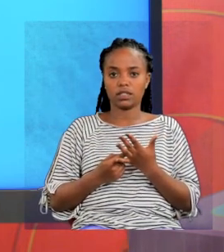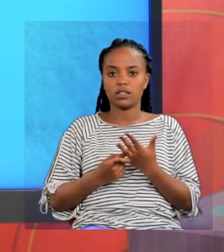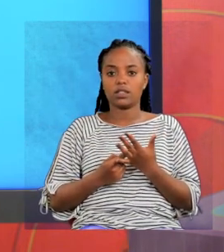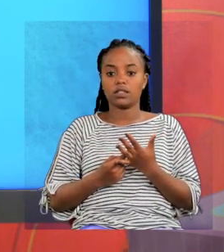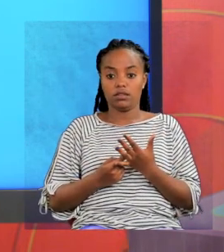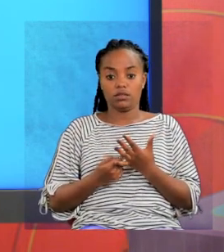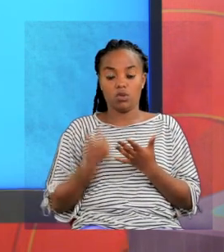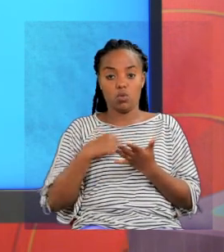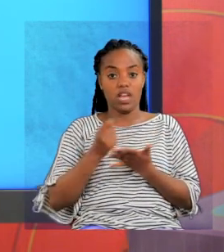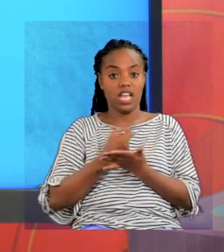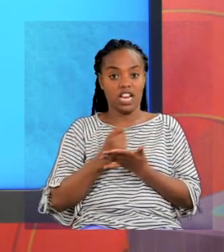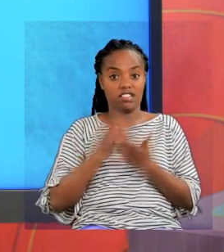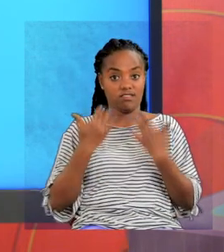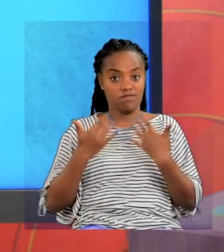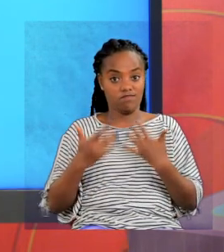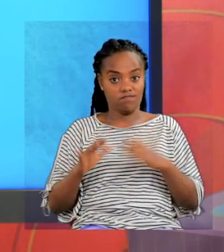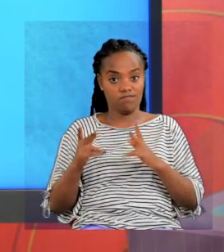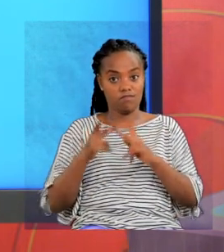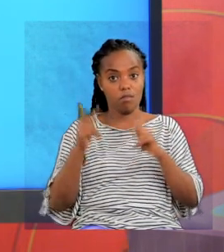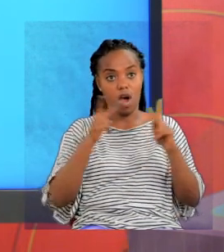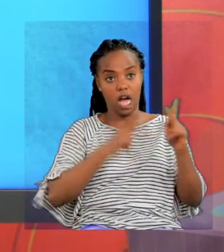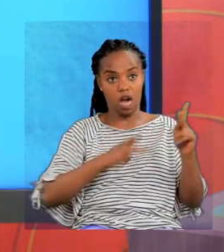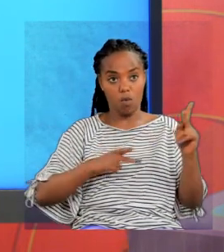we have written the parabola